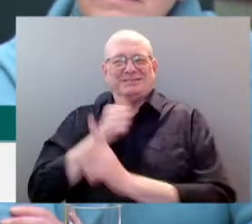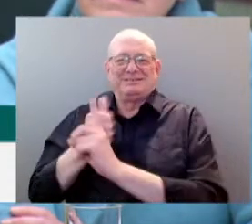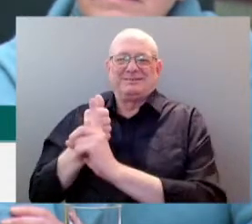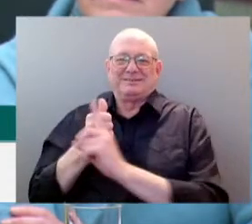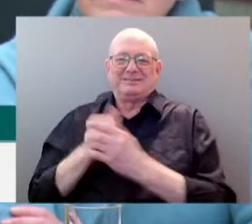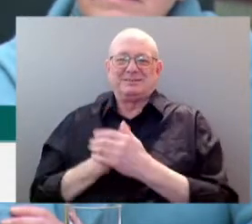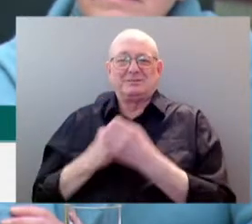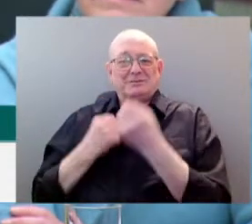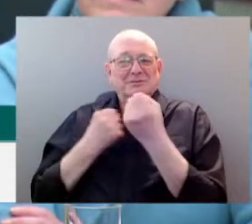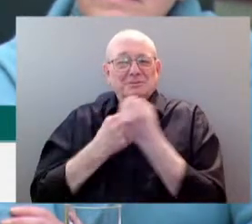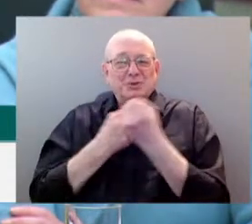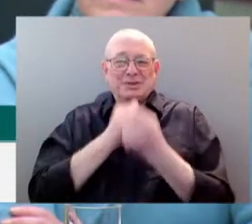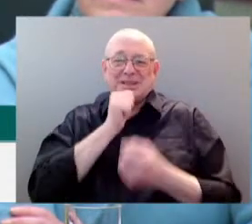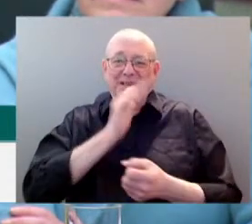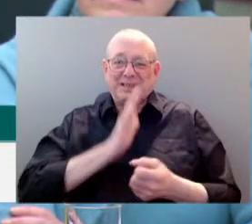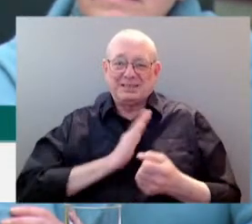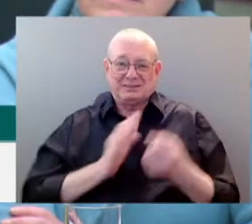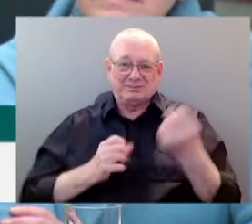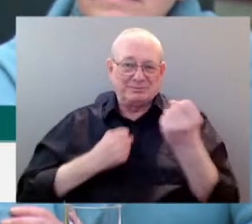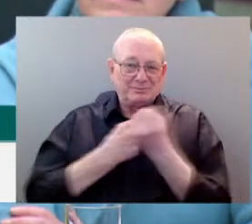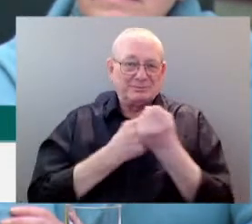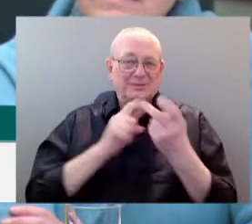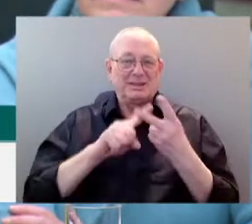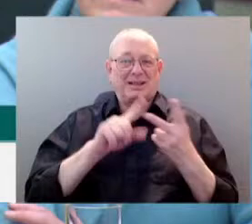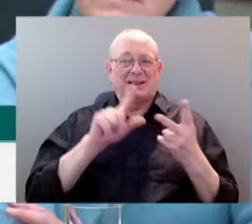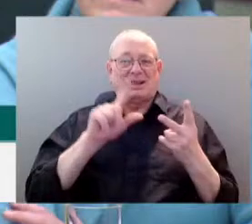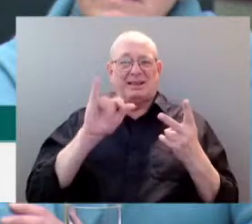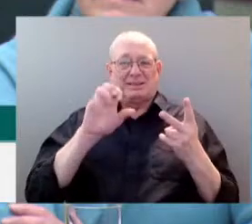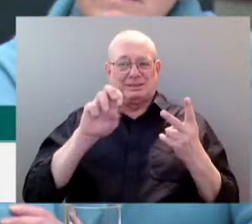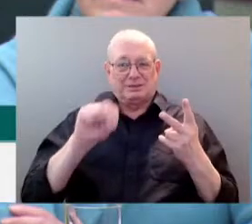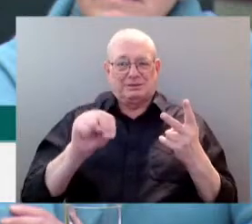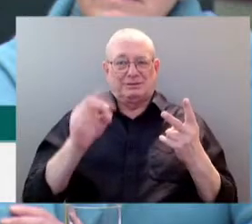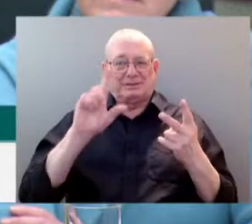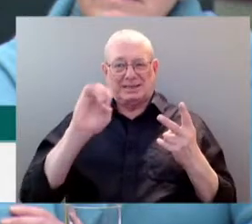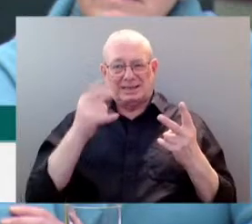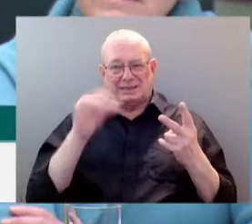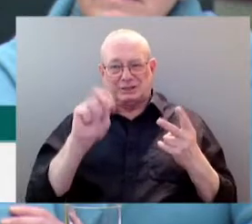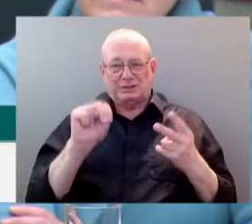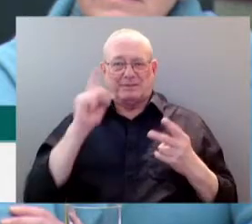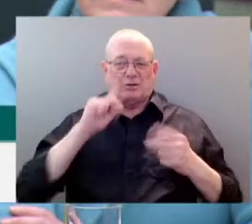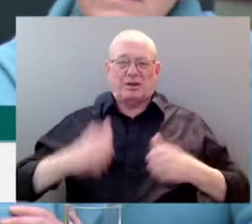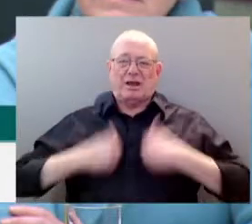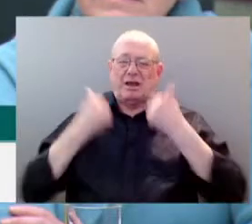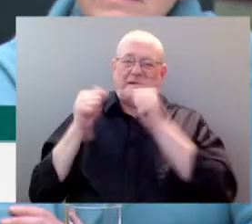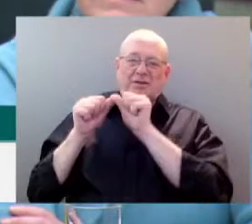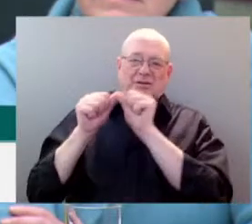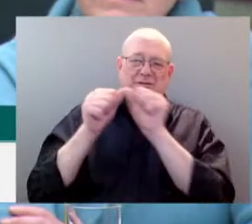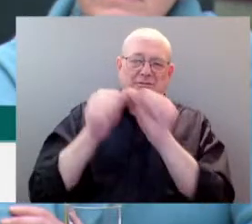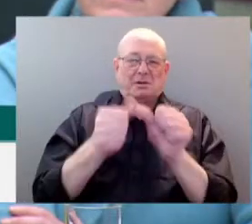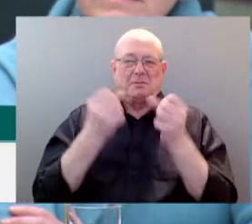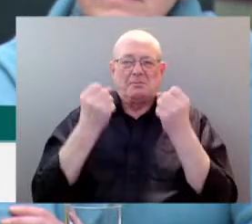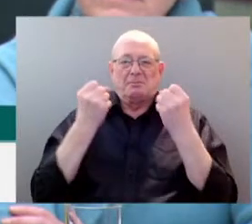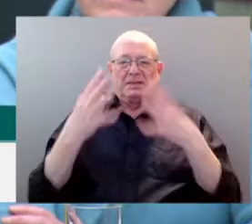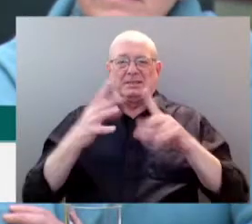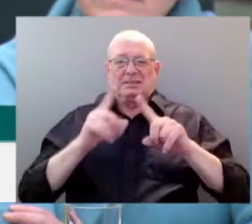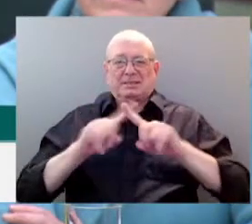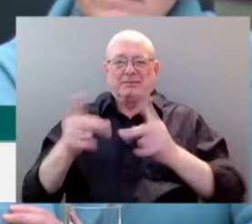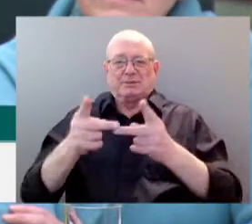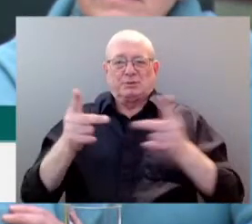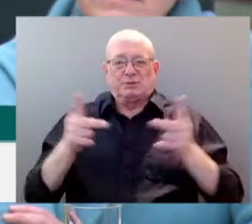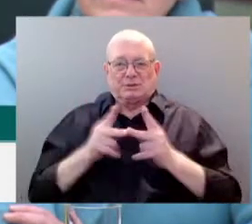years and was a life member of both organizations she held many titles throughout the years and has played a key role in various